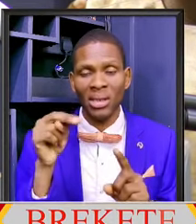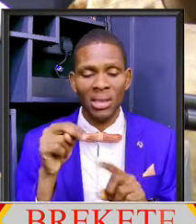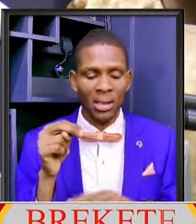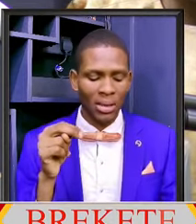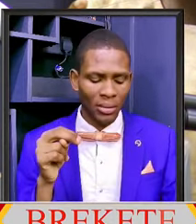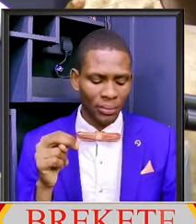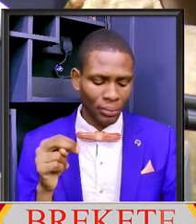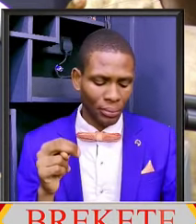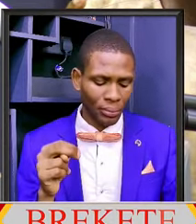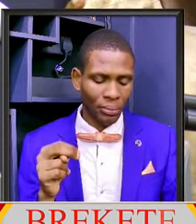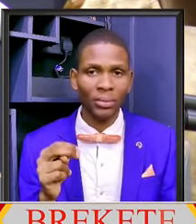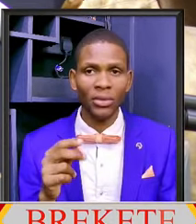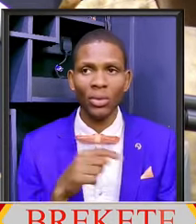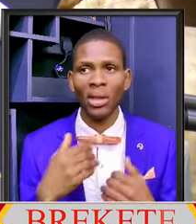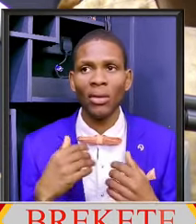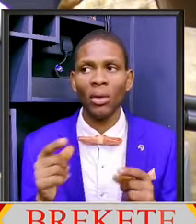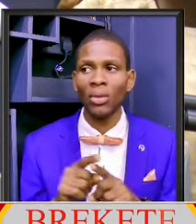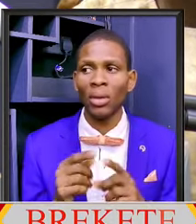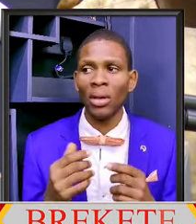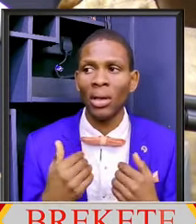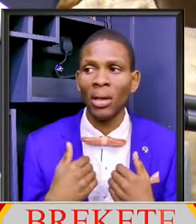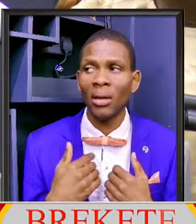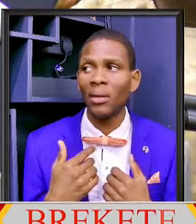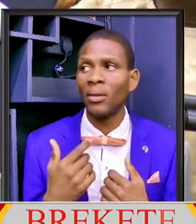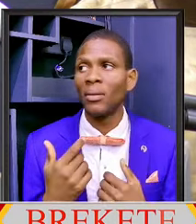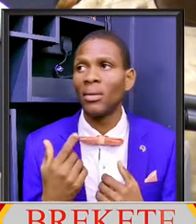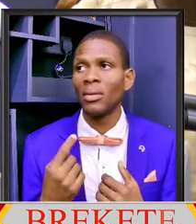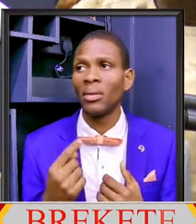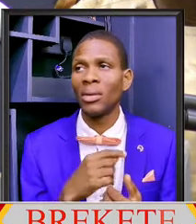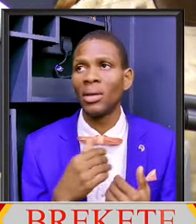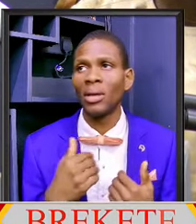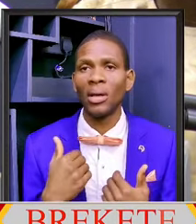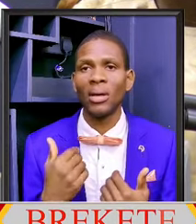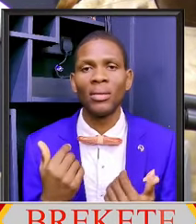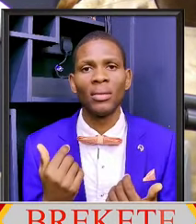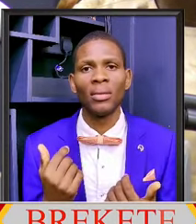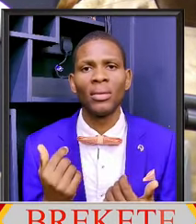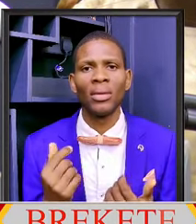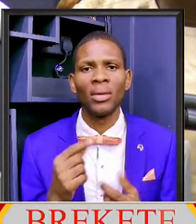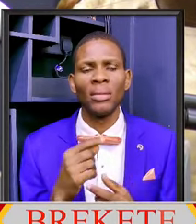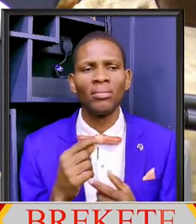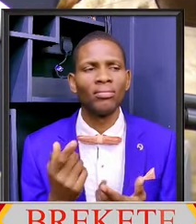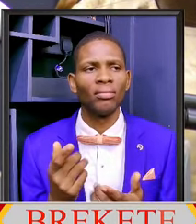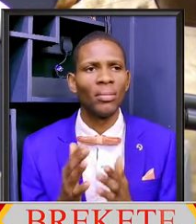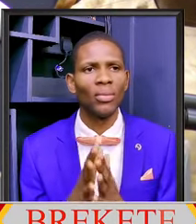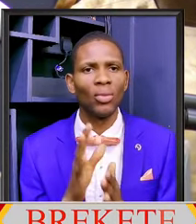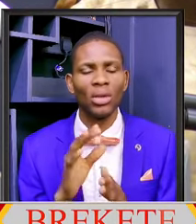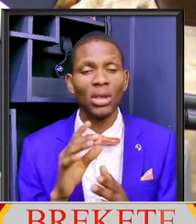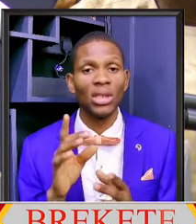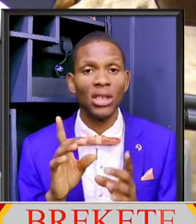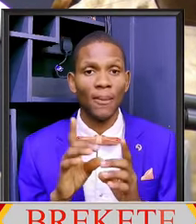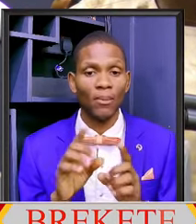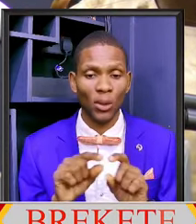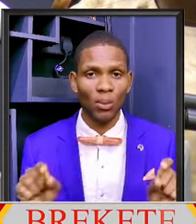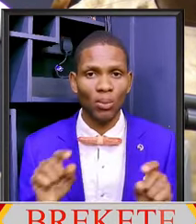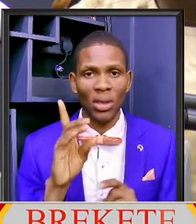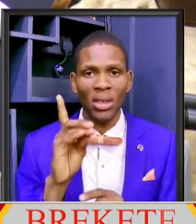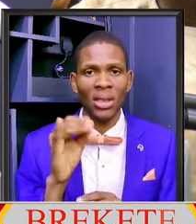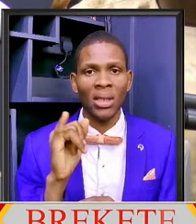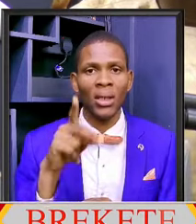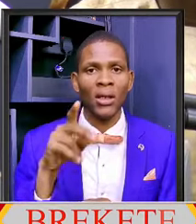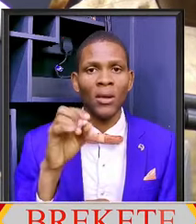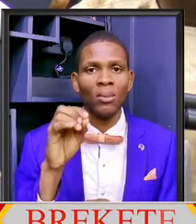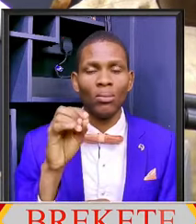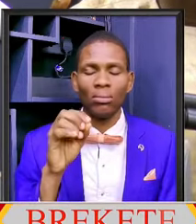200 level. Thank we also have diploma courses, that as well, if she finish the diploma, she will apply for